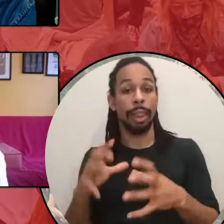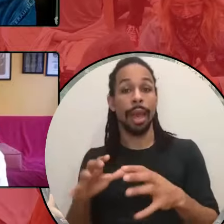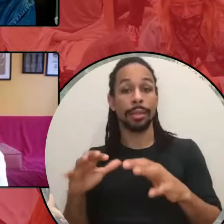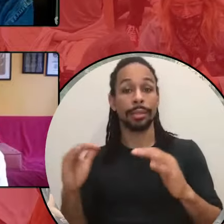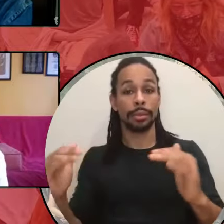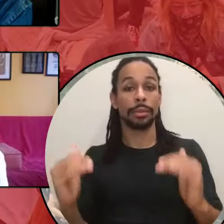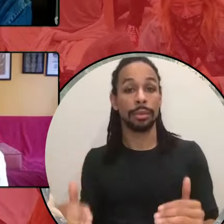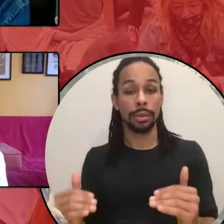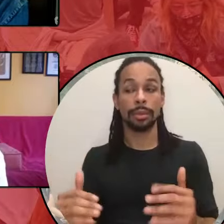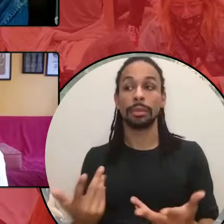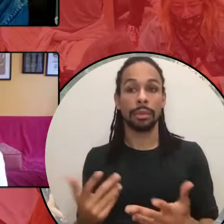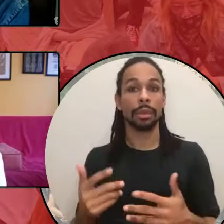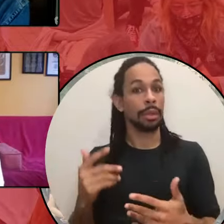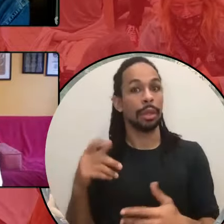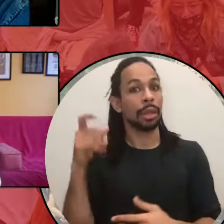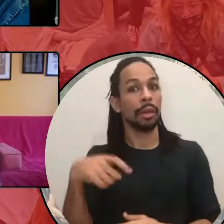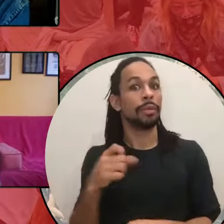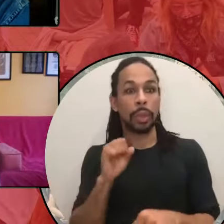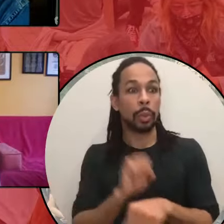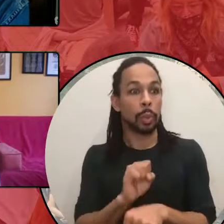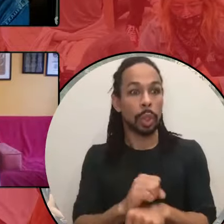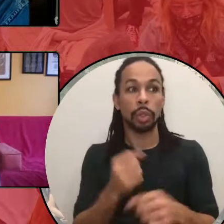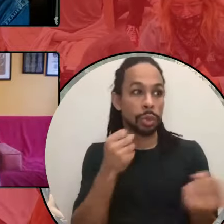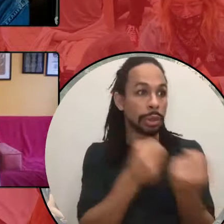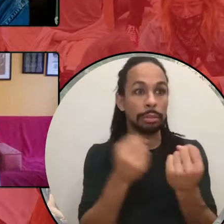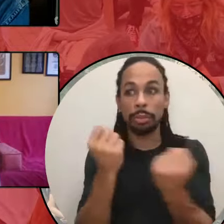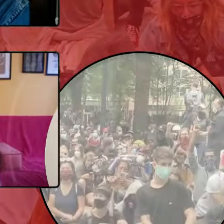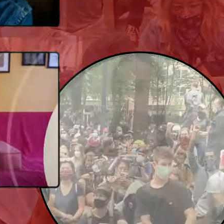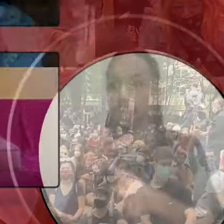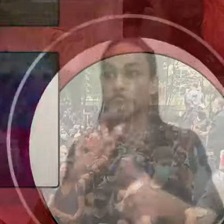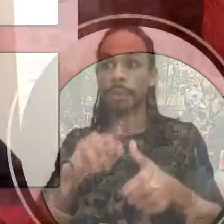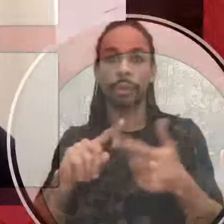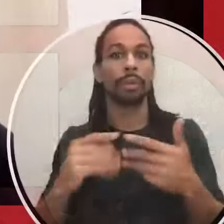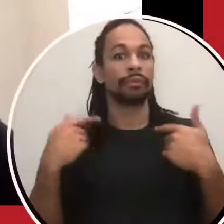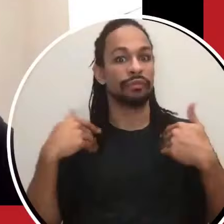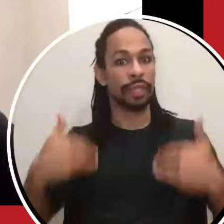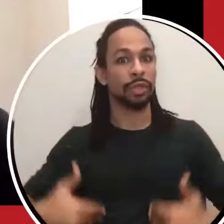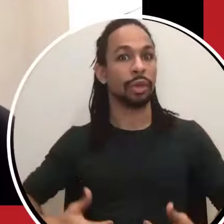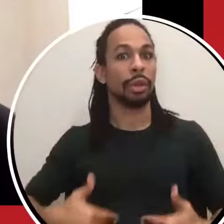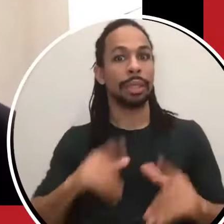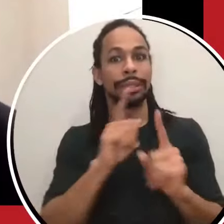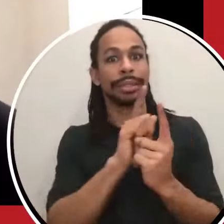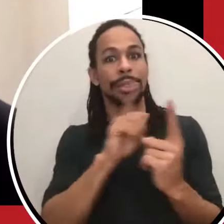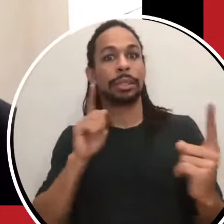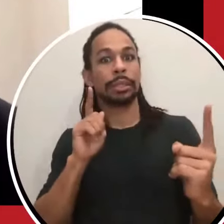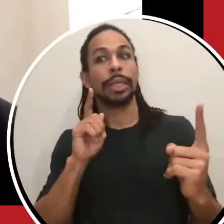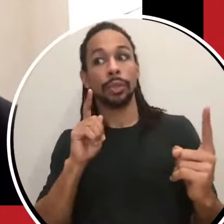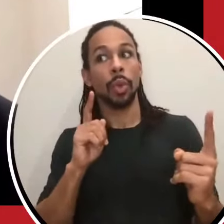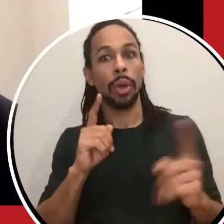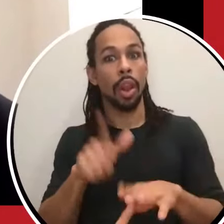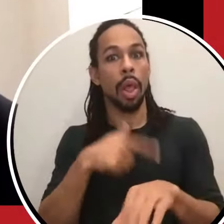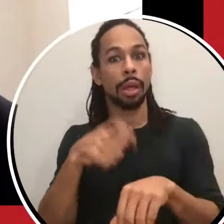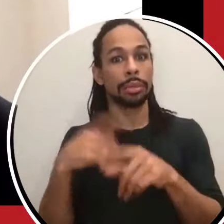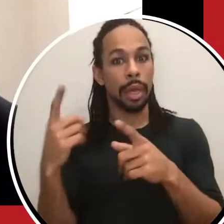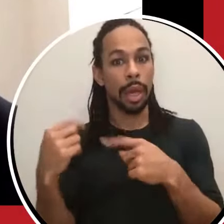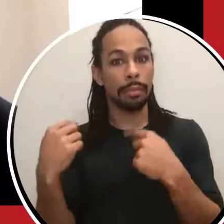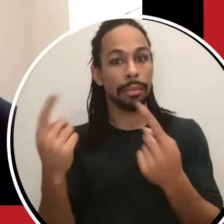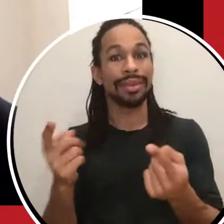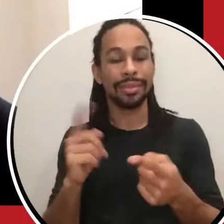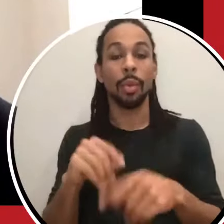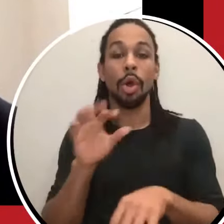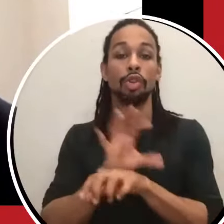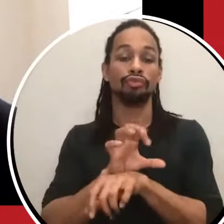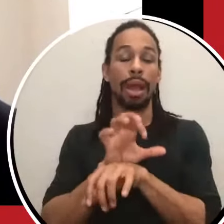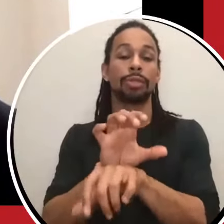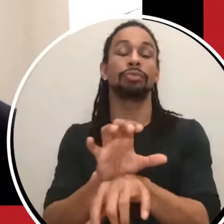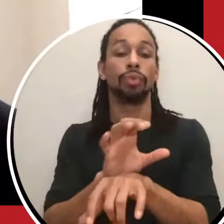physically distant for quite some time. So I think that grassroots organizations did what grassroots organizations did. They